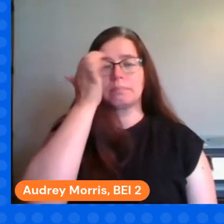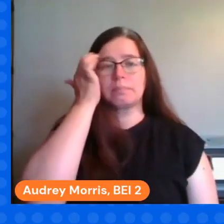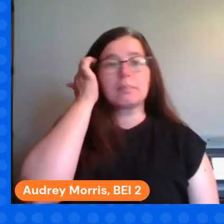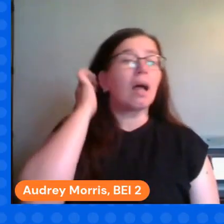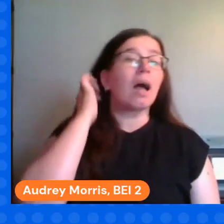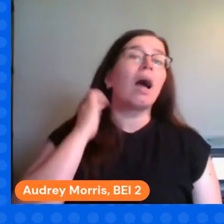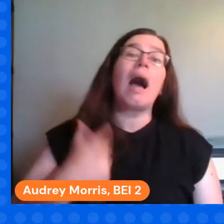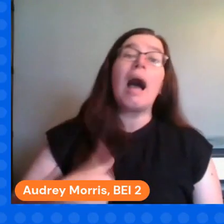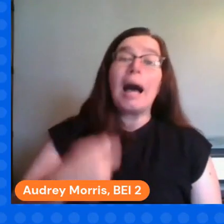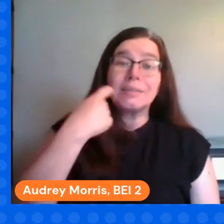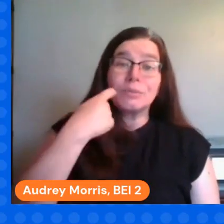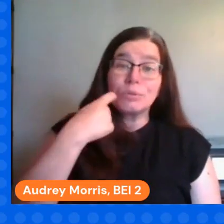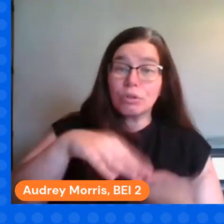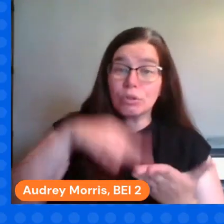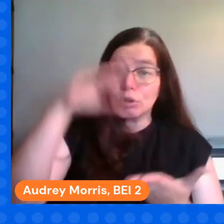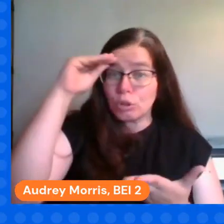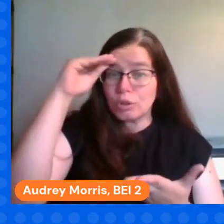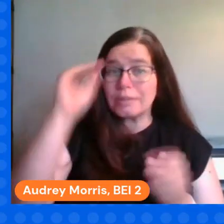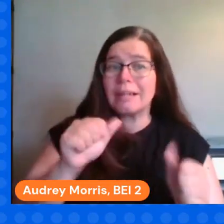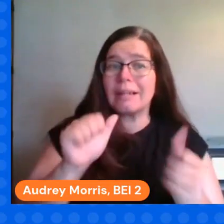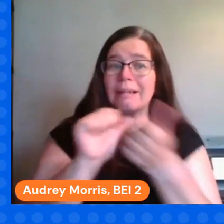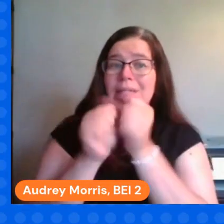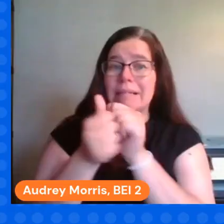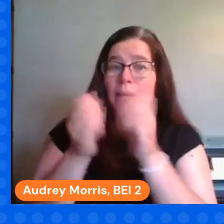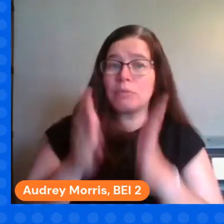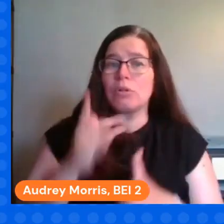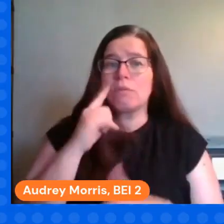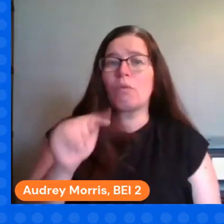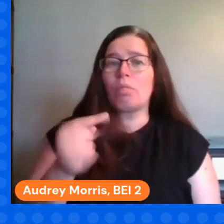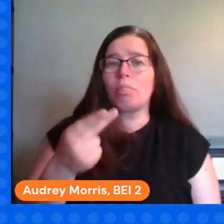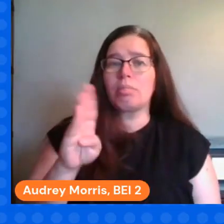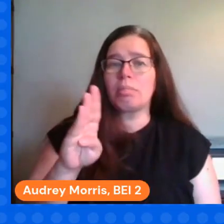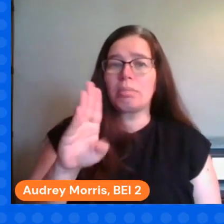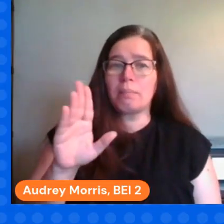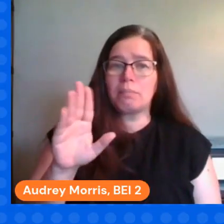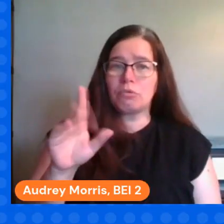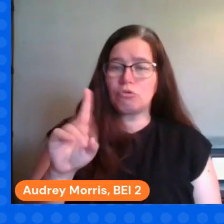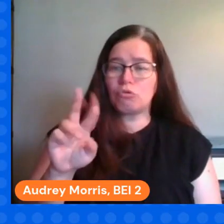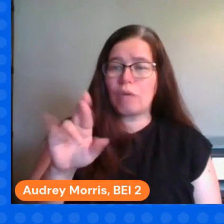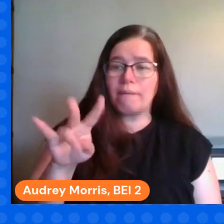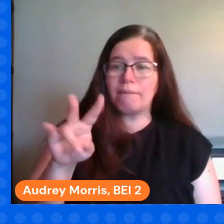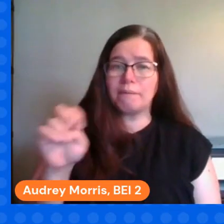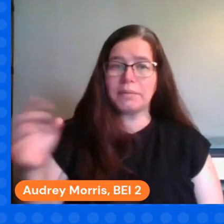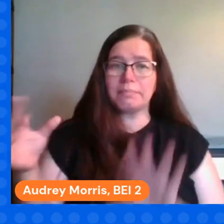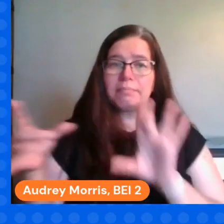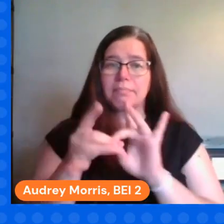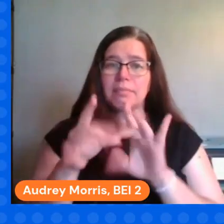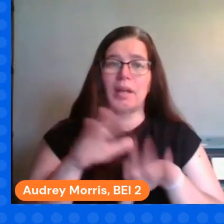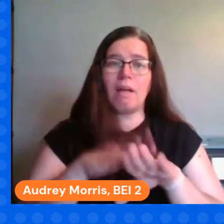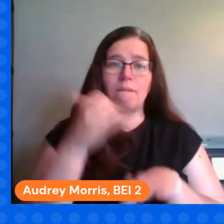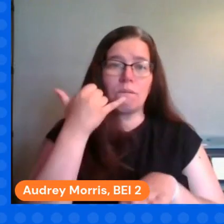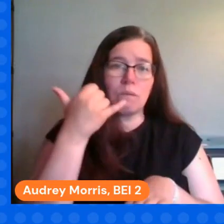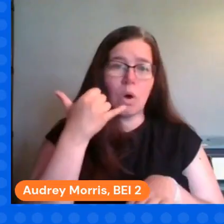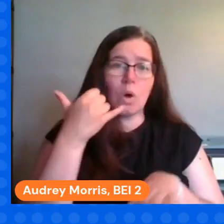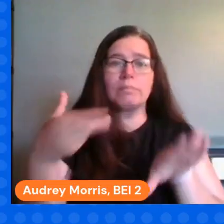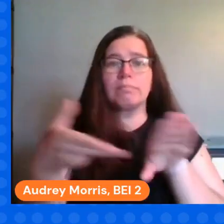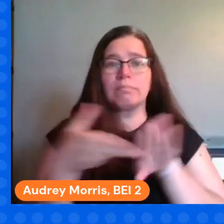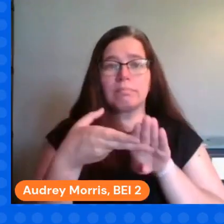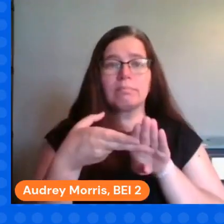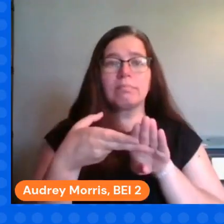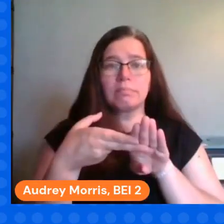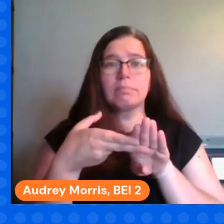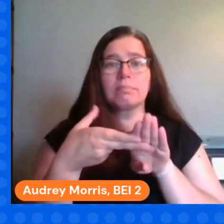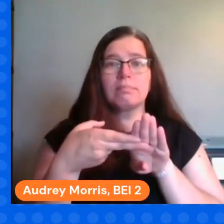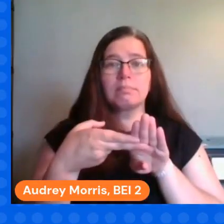get like an adapter for a thumb drive and connect that to your phone or tablet and save it directly. It's